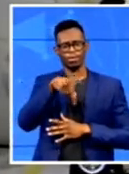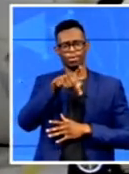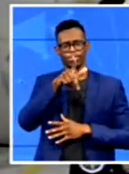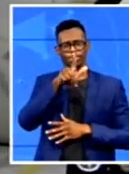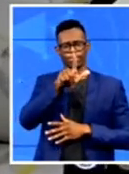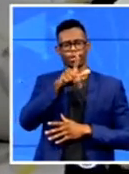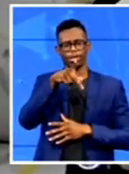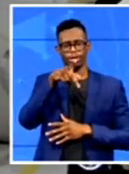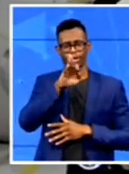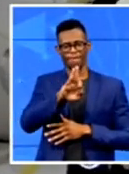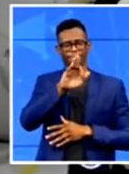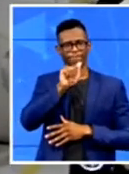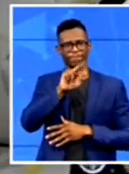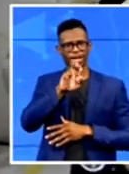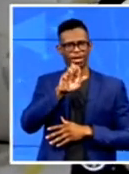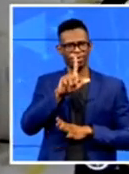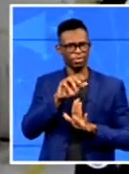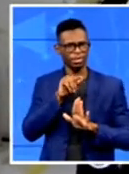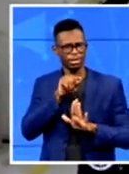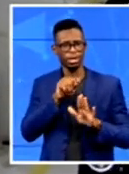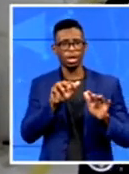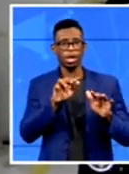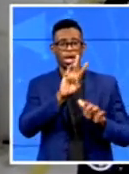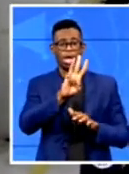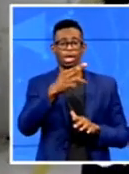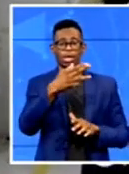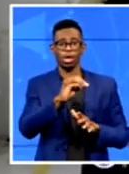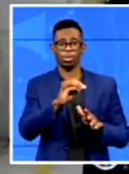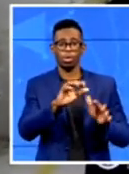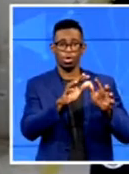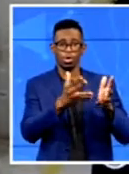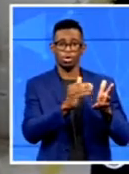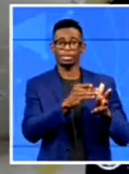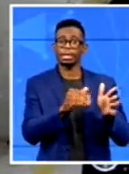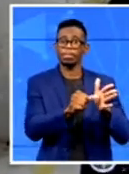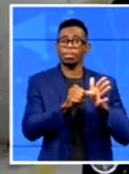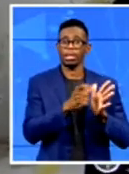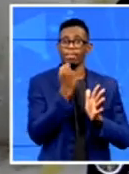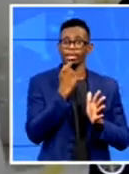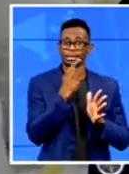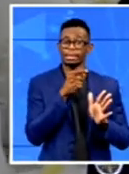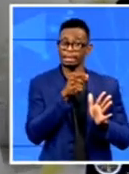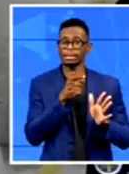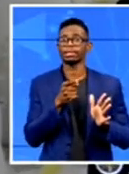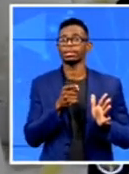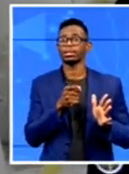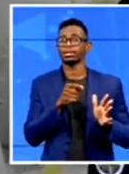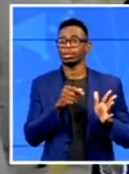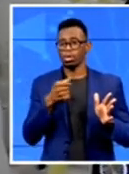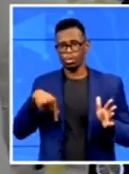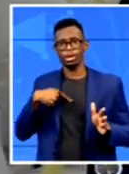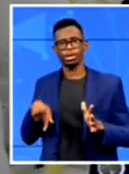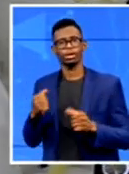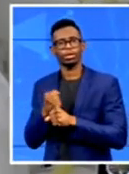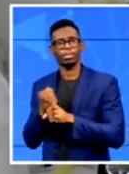Health Organization's list of essential medicines. It's an extremely important drug as an